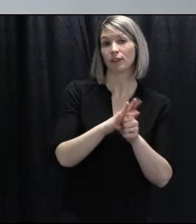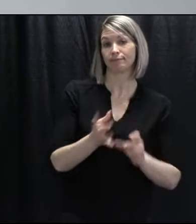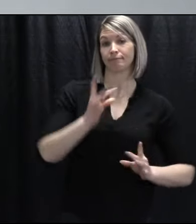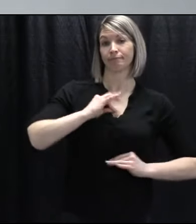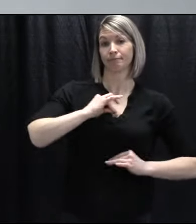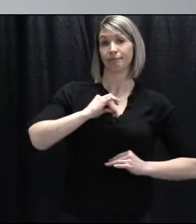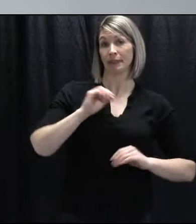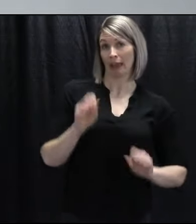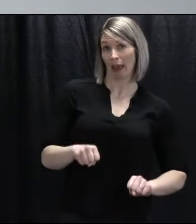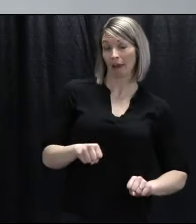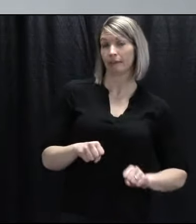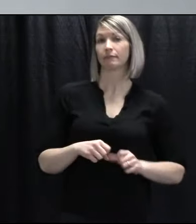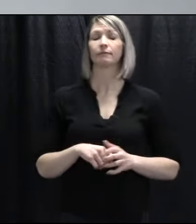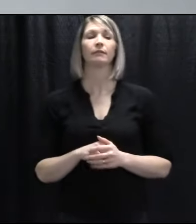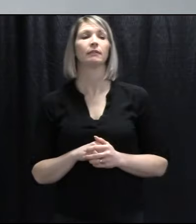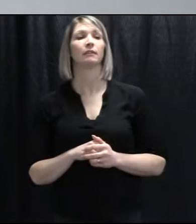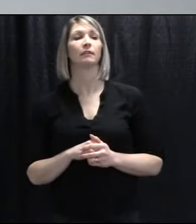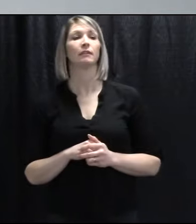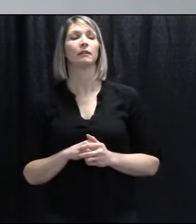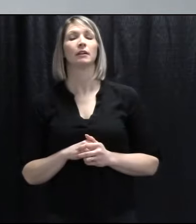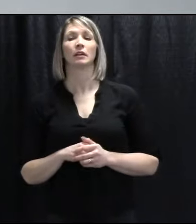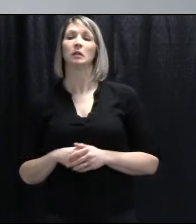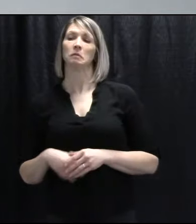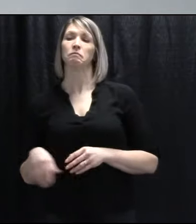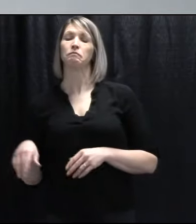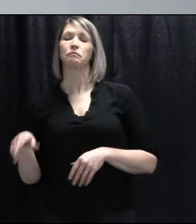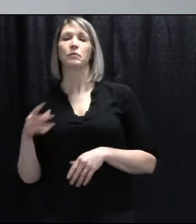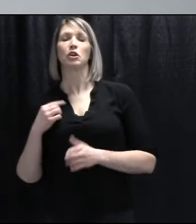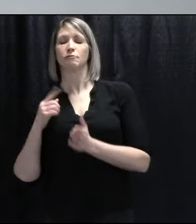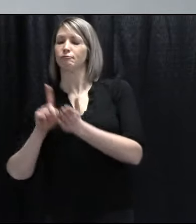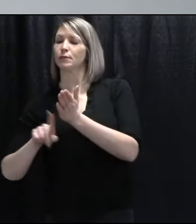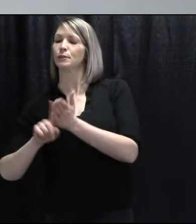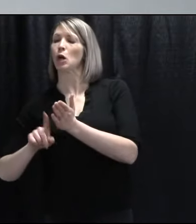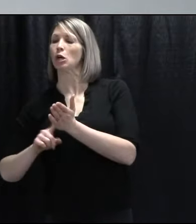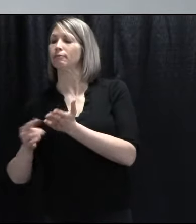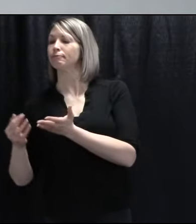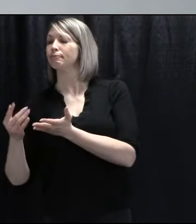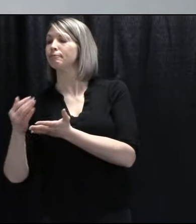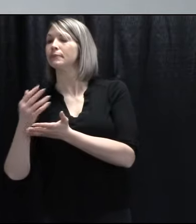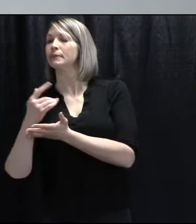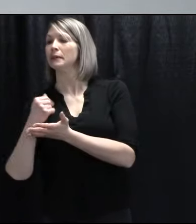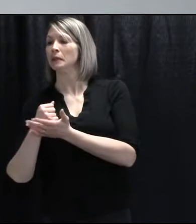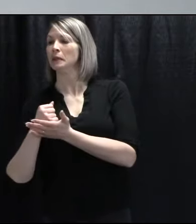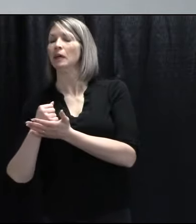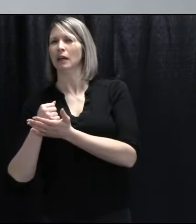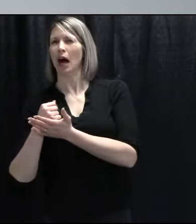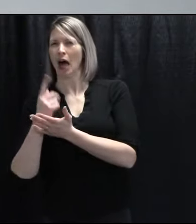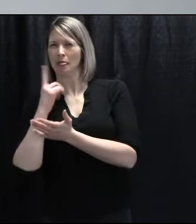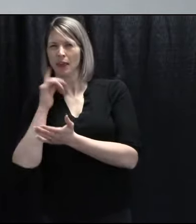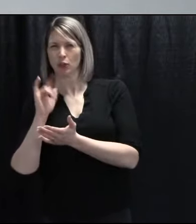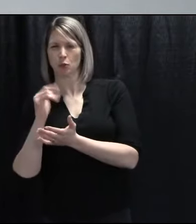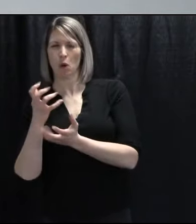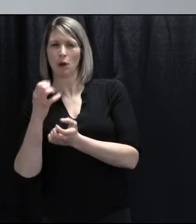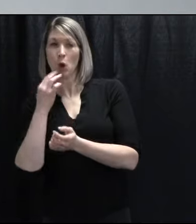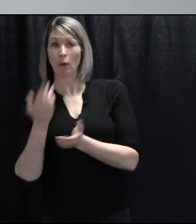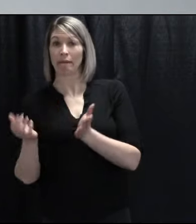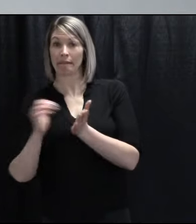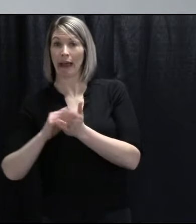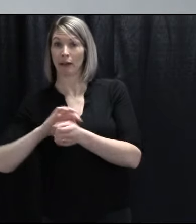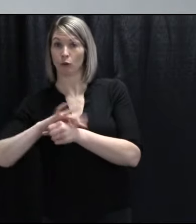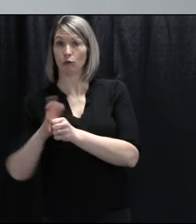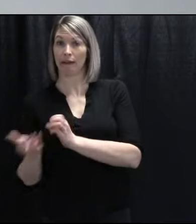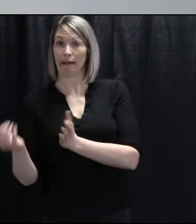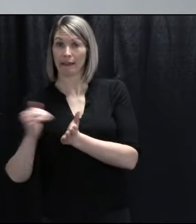So the information we have with regard to whether or not people can get reinfected, I think that's what you're aiming towards there.